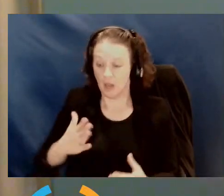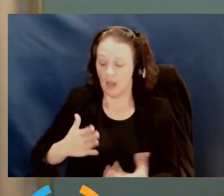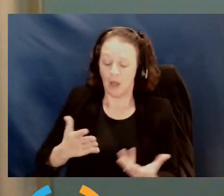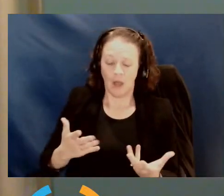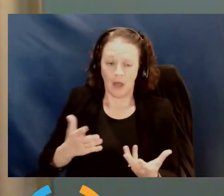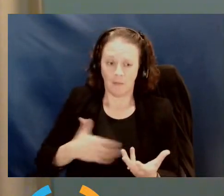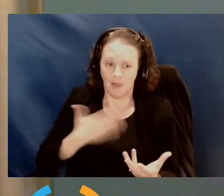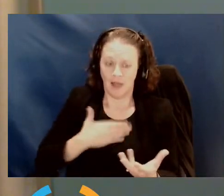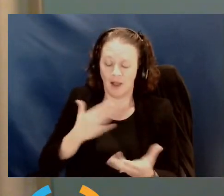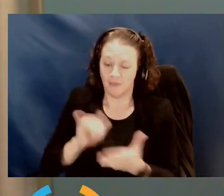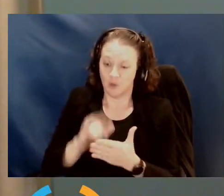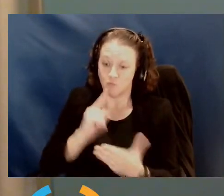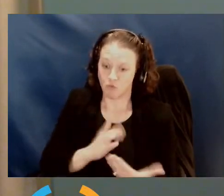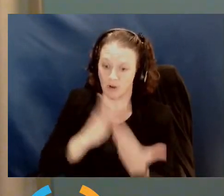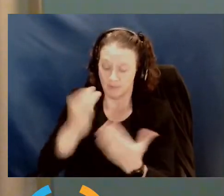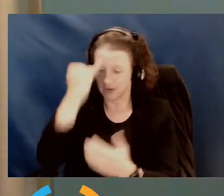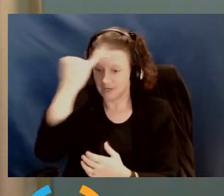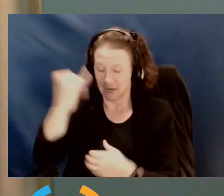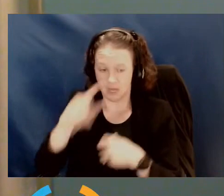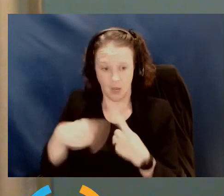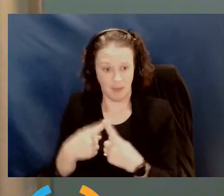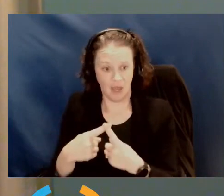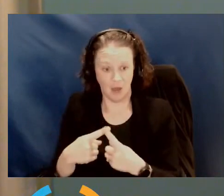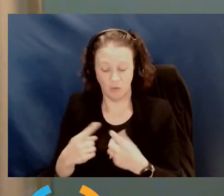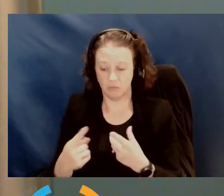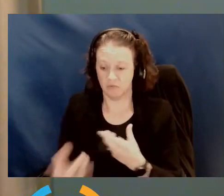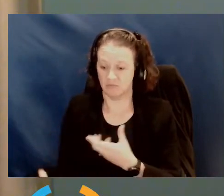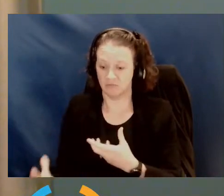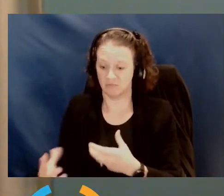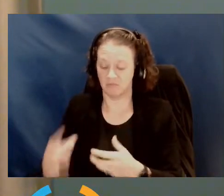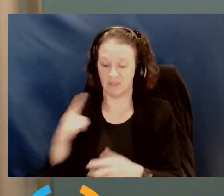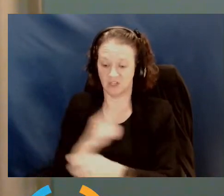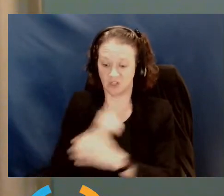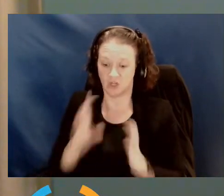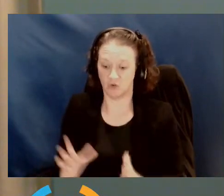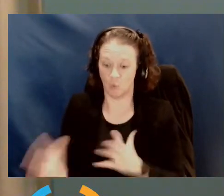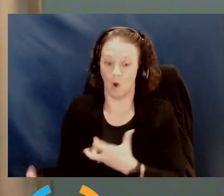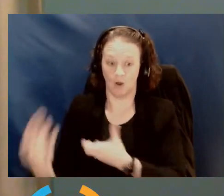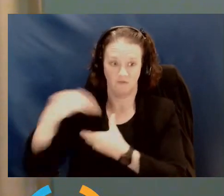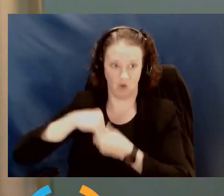my opponent, Senator Thatcher, back in 2005, when the Republicans were in charge